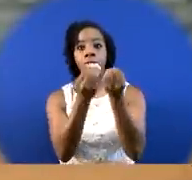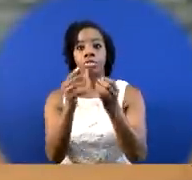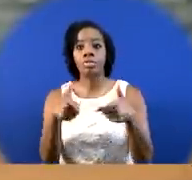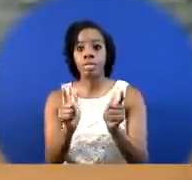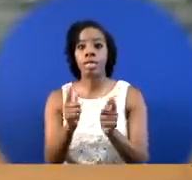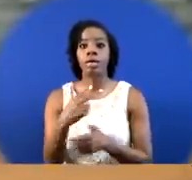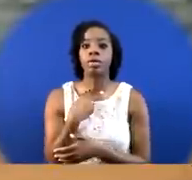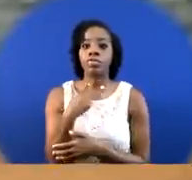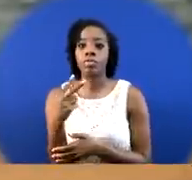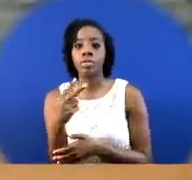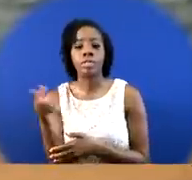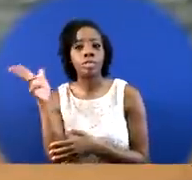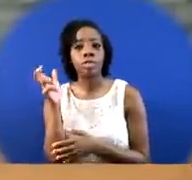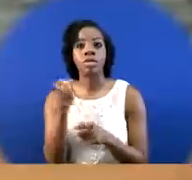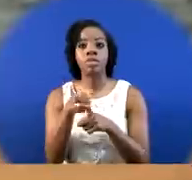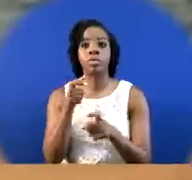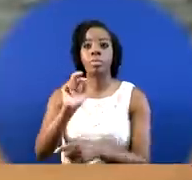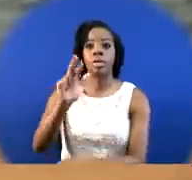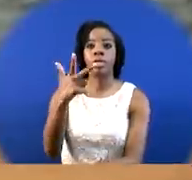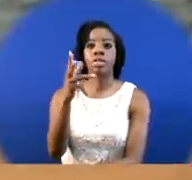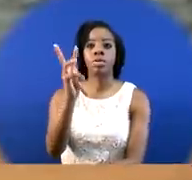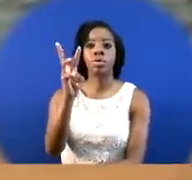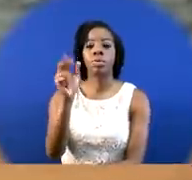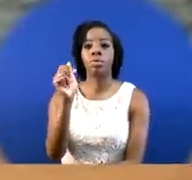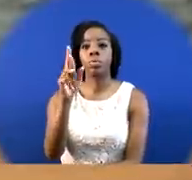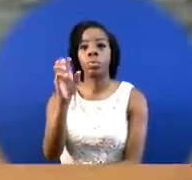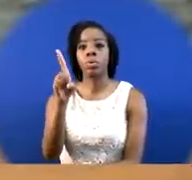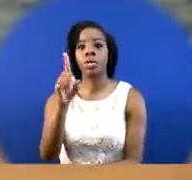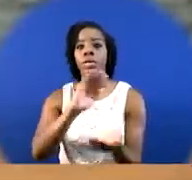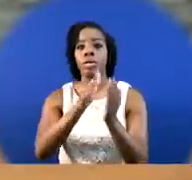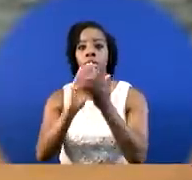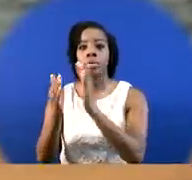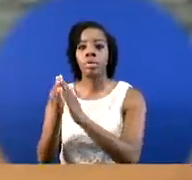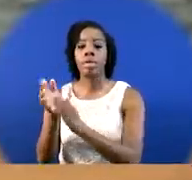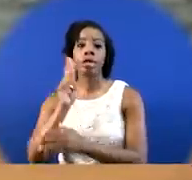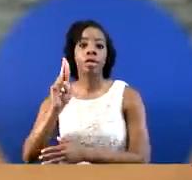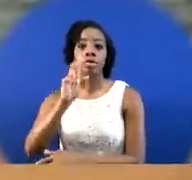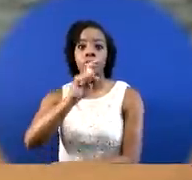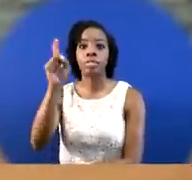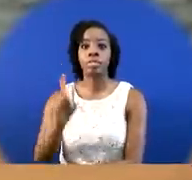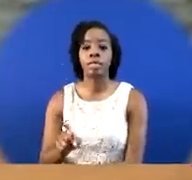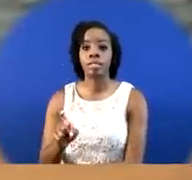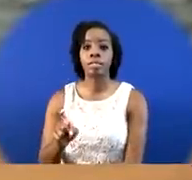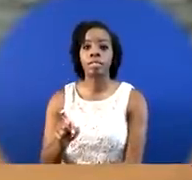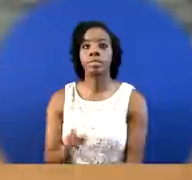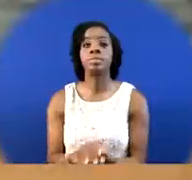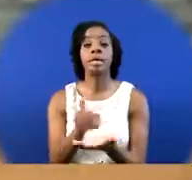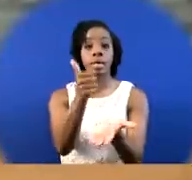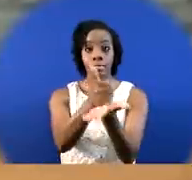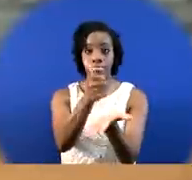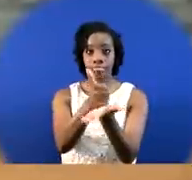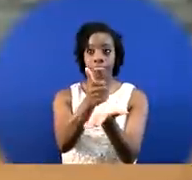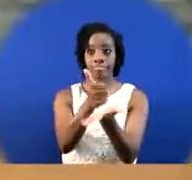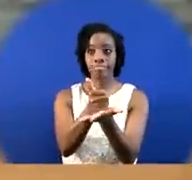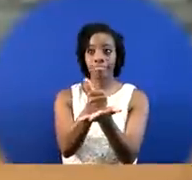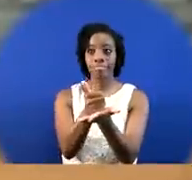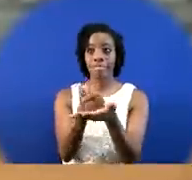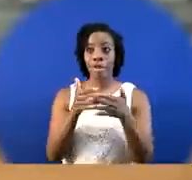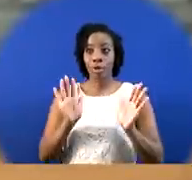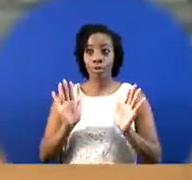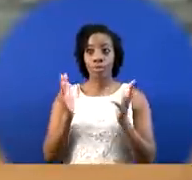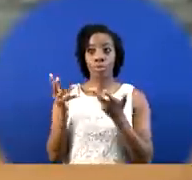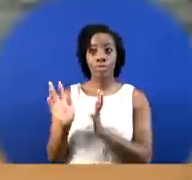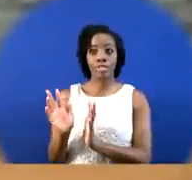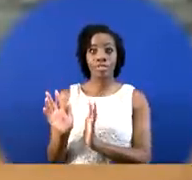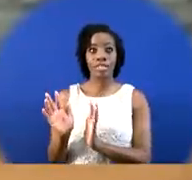heard from the Third Ward community of Houston, Texas. Somebody say amen. Amen. I'm almost at my last announcement, but I'm